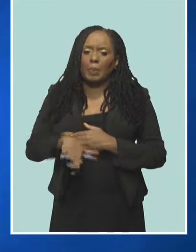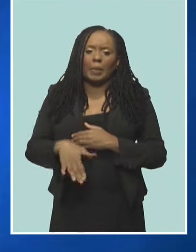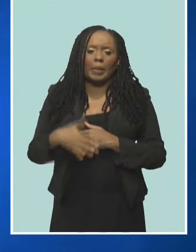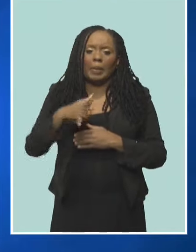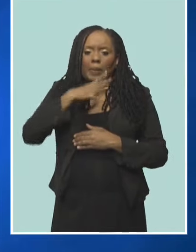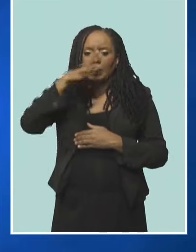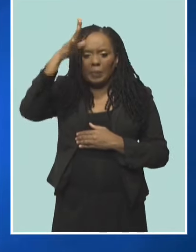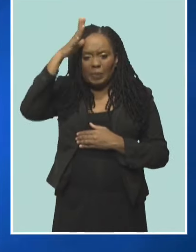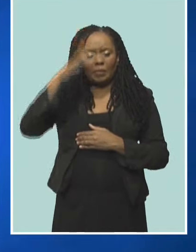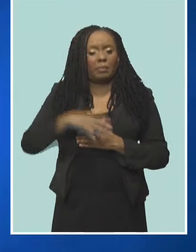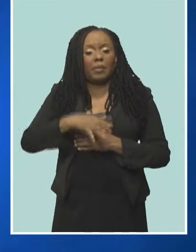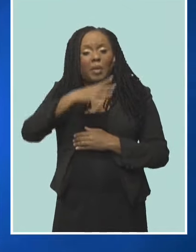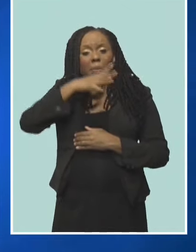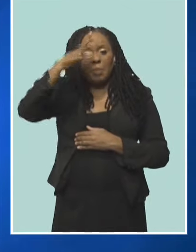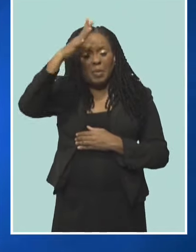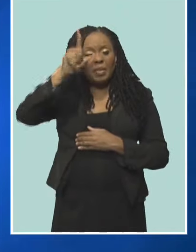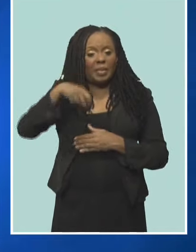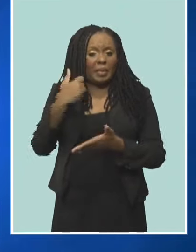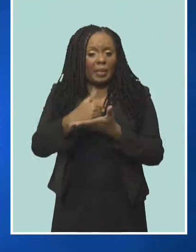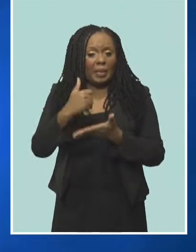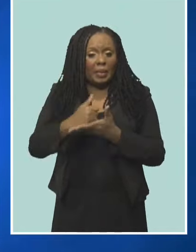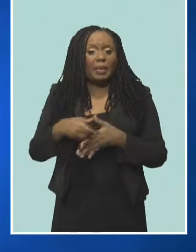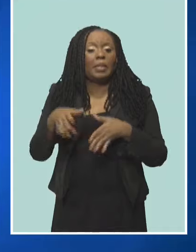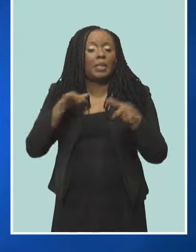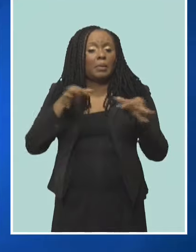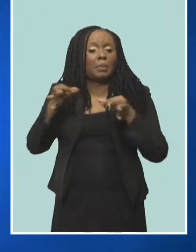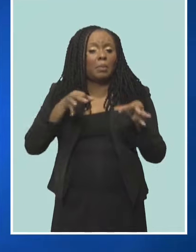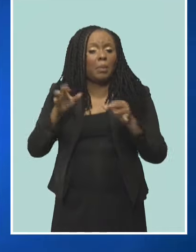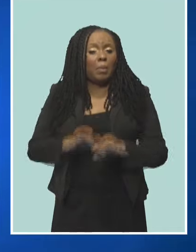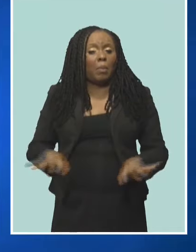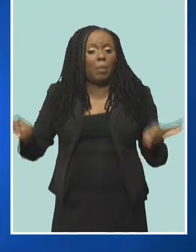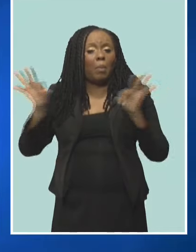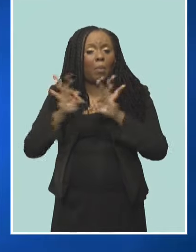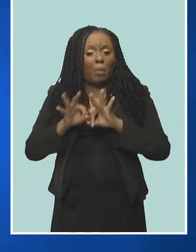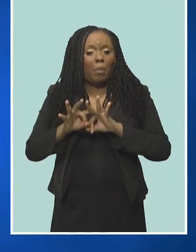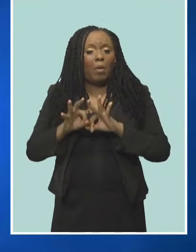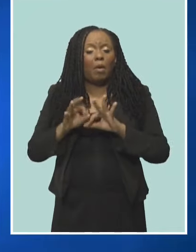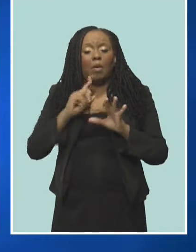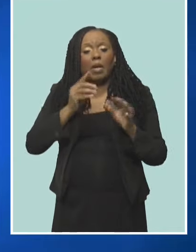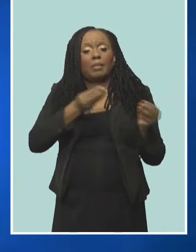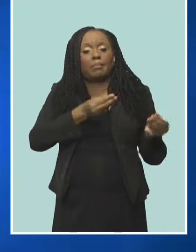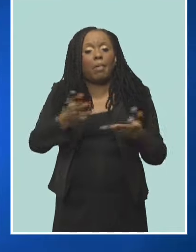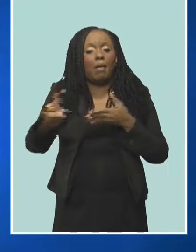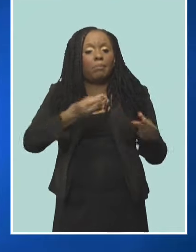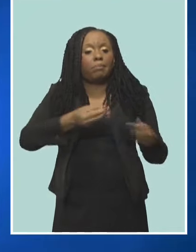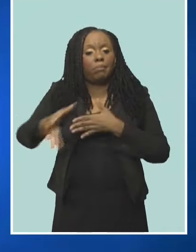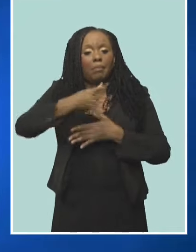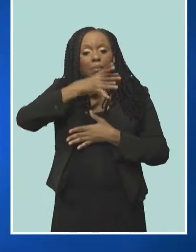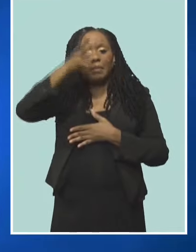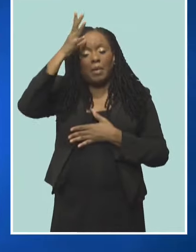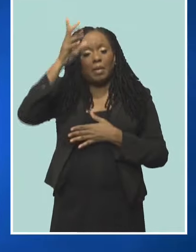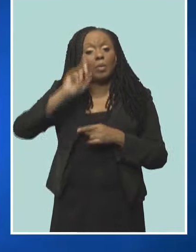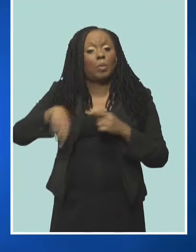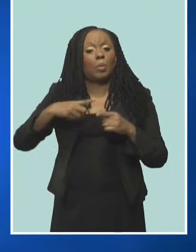help parents. Mr. Carter also explains some of the important skills that will be passed on to the parents in the